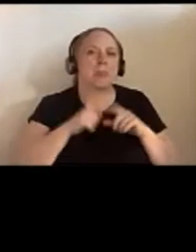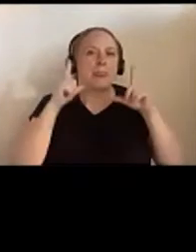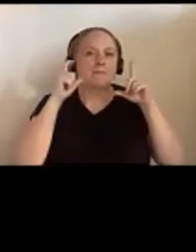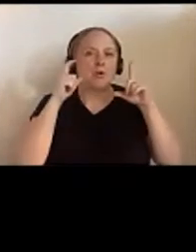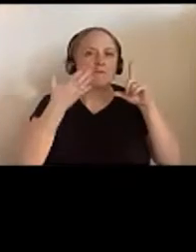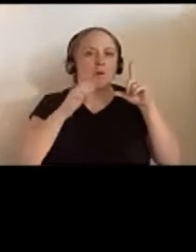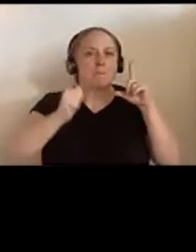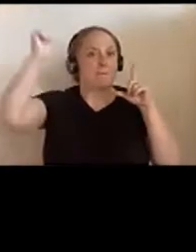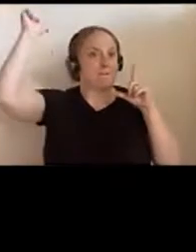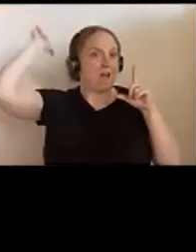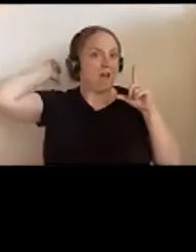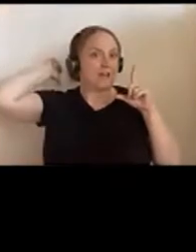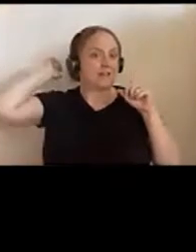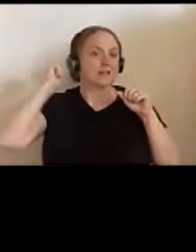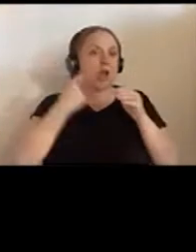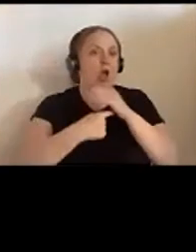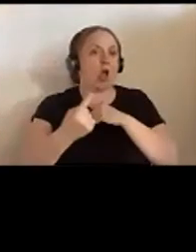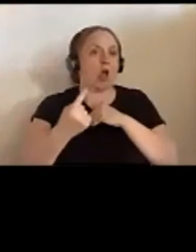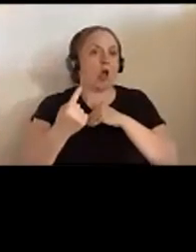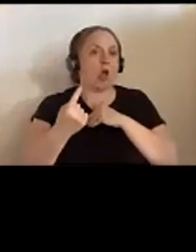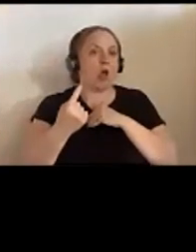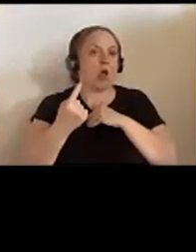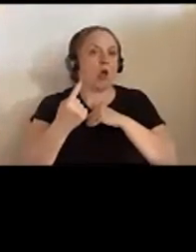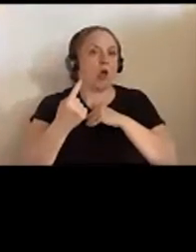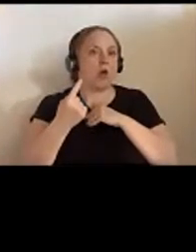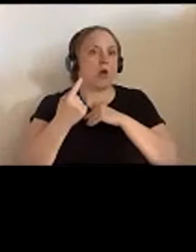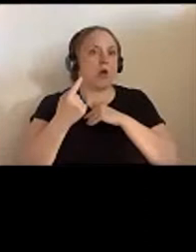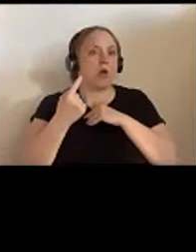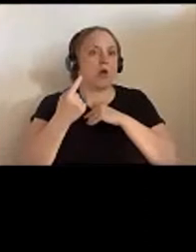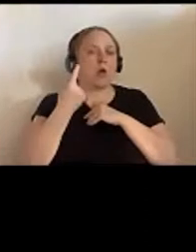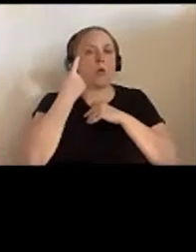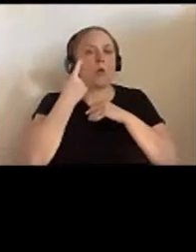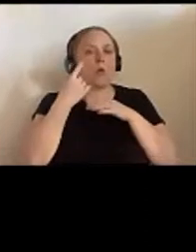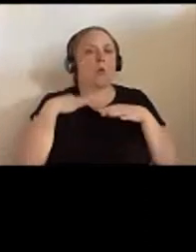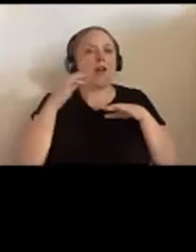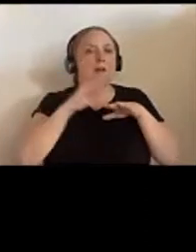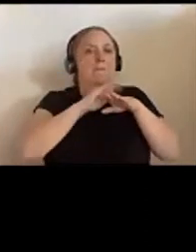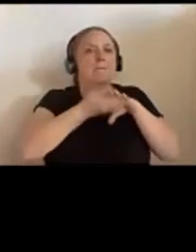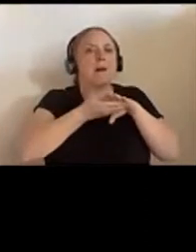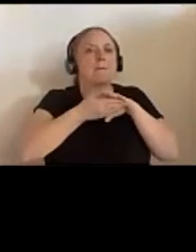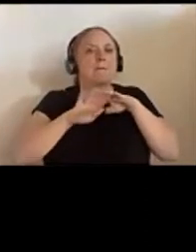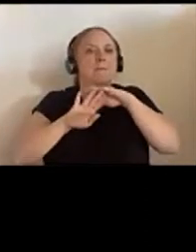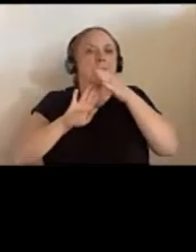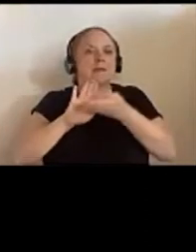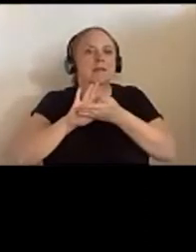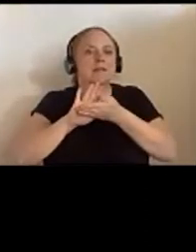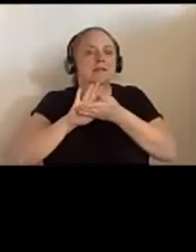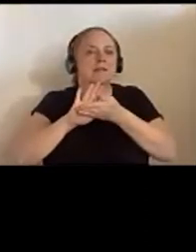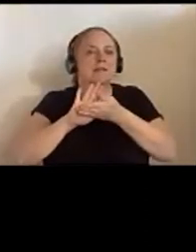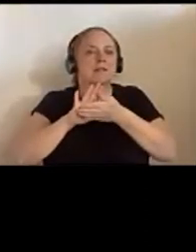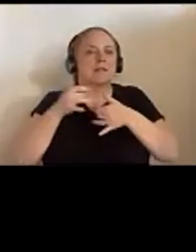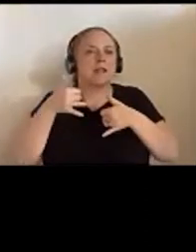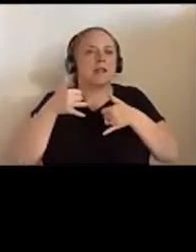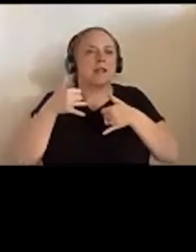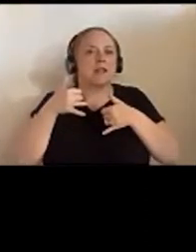behind. She's only wearing a pair of white pumps, and these kind of white high-heeled shoes